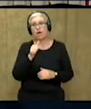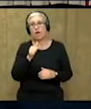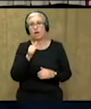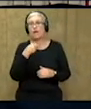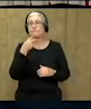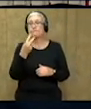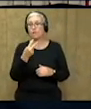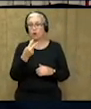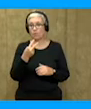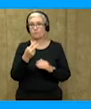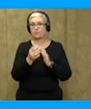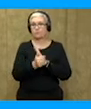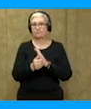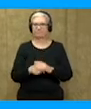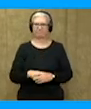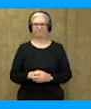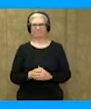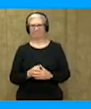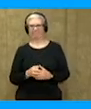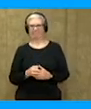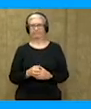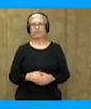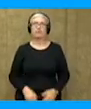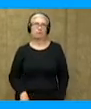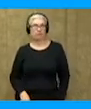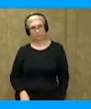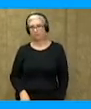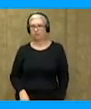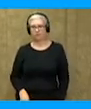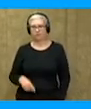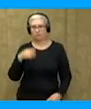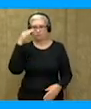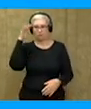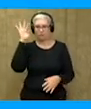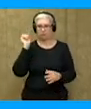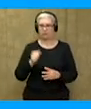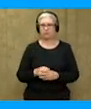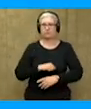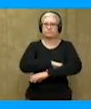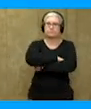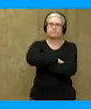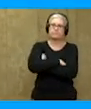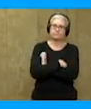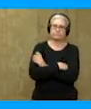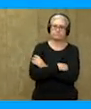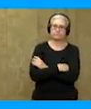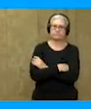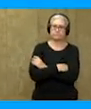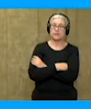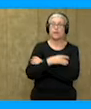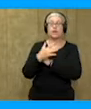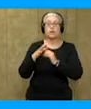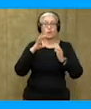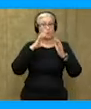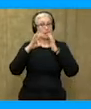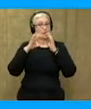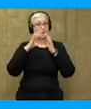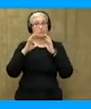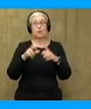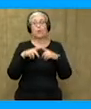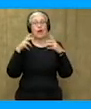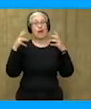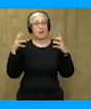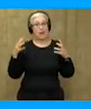skills. Making a grimacing face, rolling your eyes, or standing with your arms folded. You know, you can communicate a whole